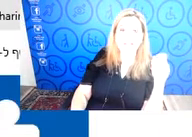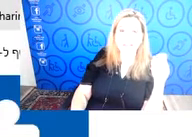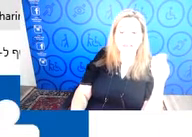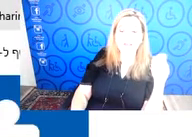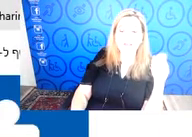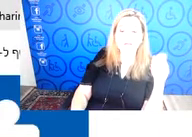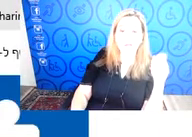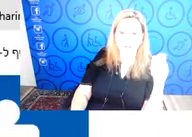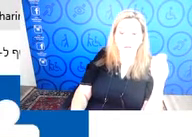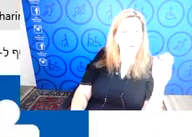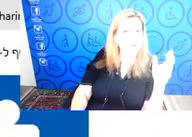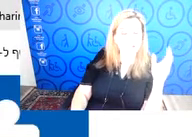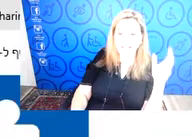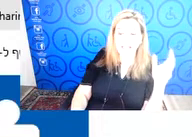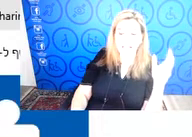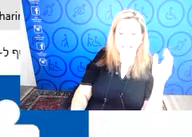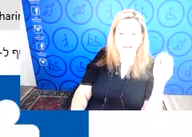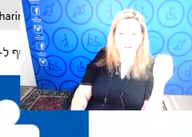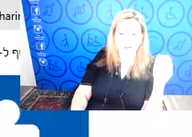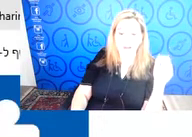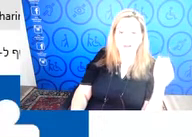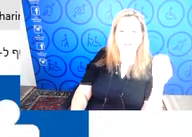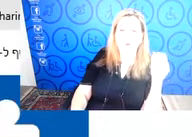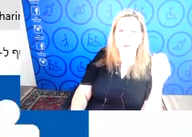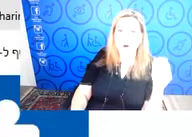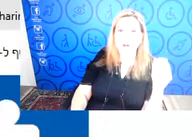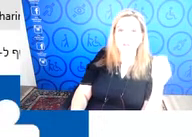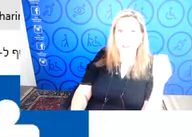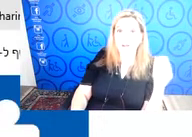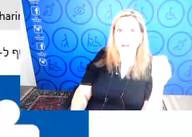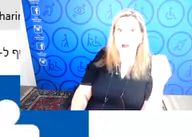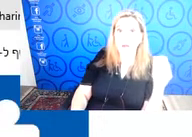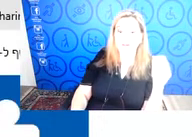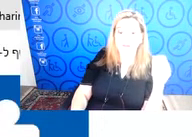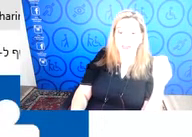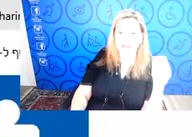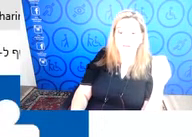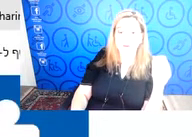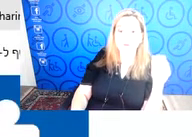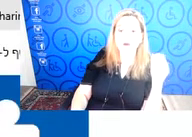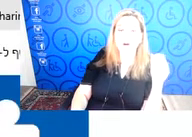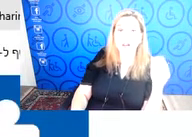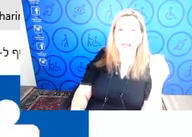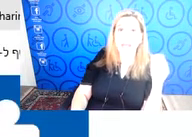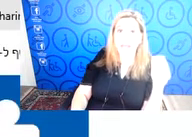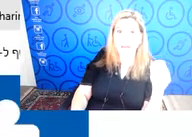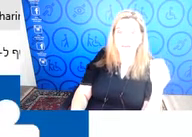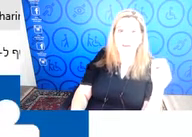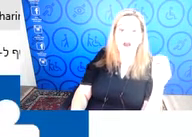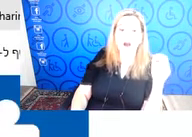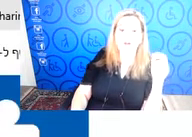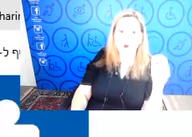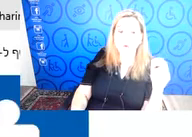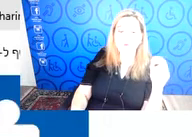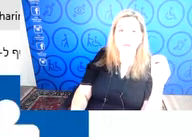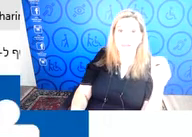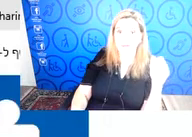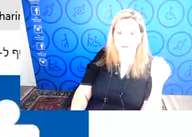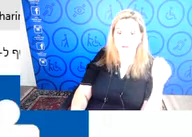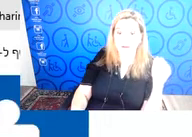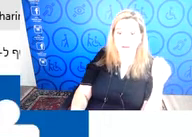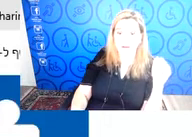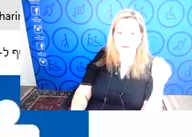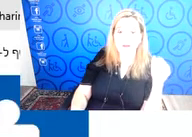we still need to remember what we said last time, that we all share a common fact. We all have our own